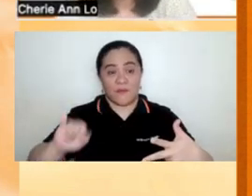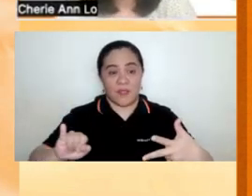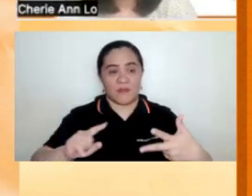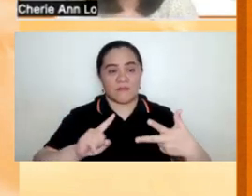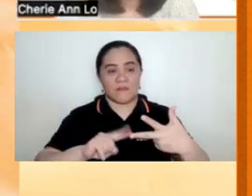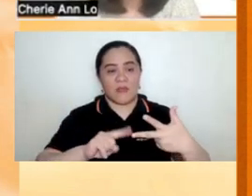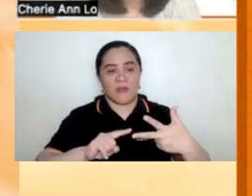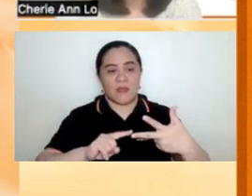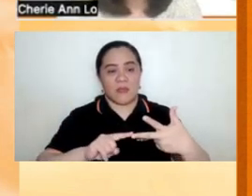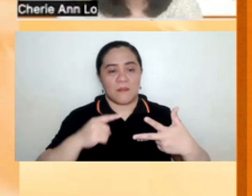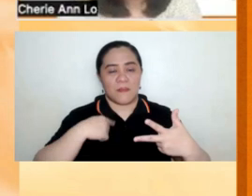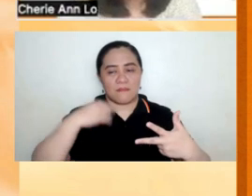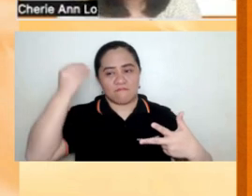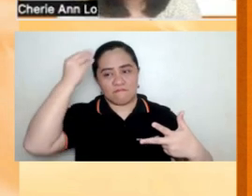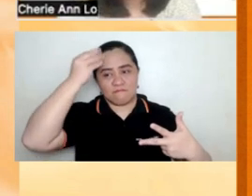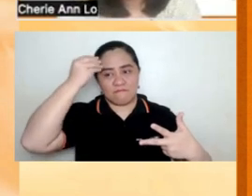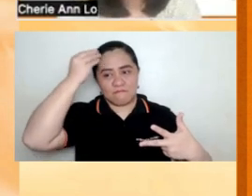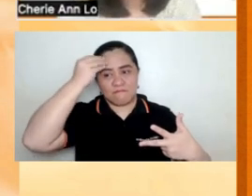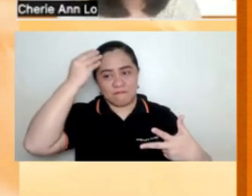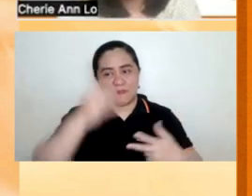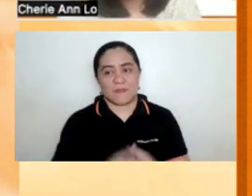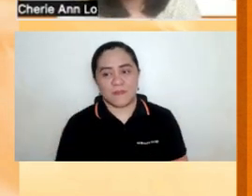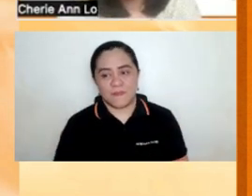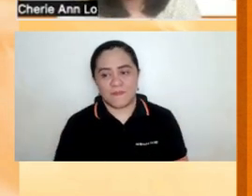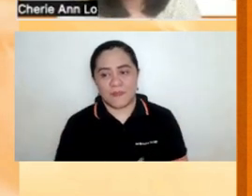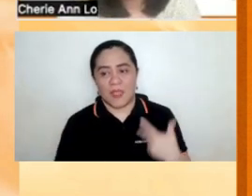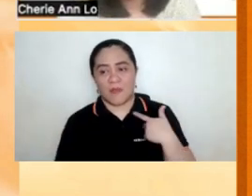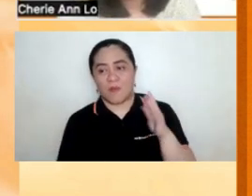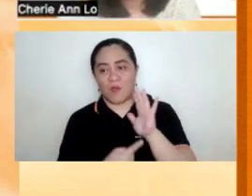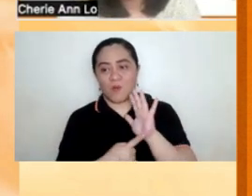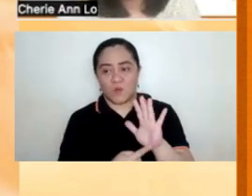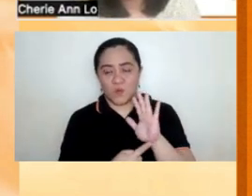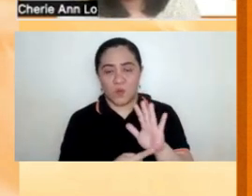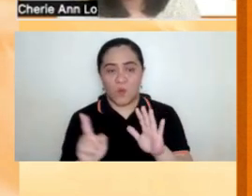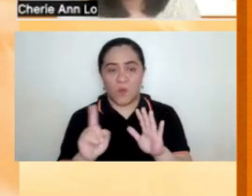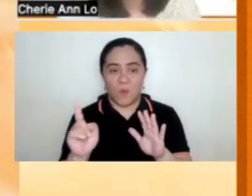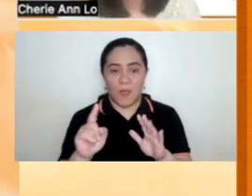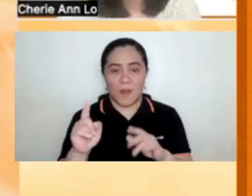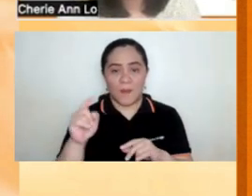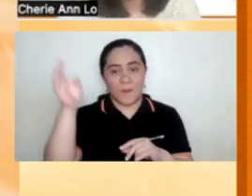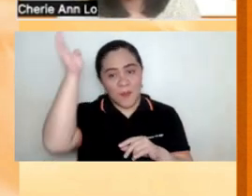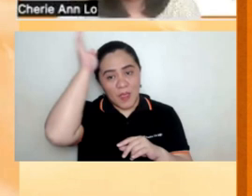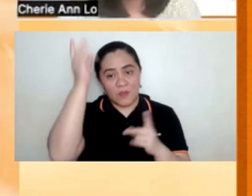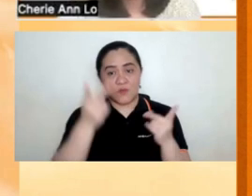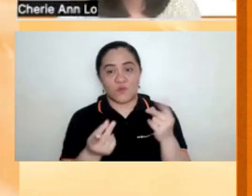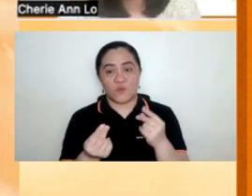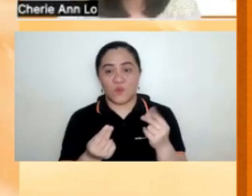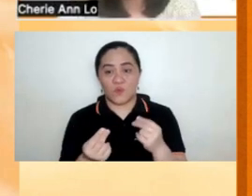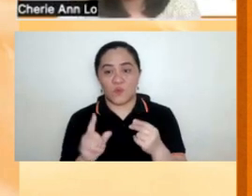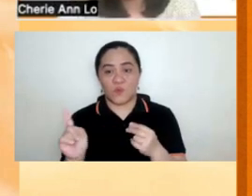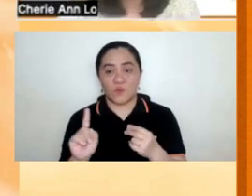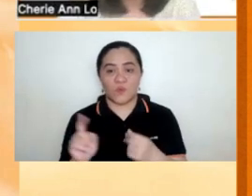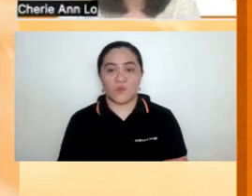the thinking brain. So the reptilian brain represents our the part of the brain